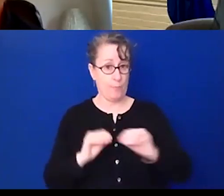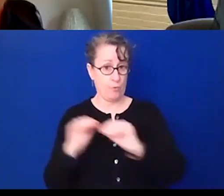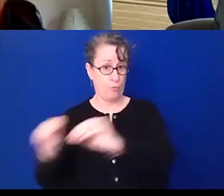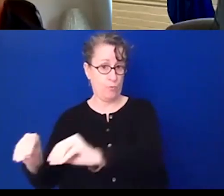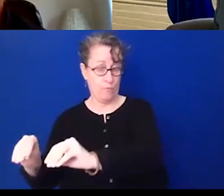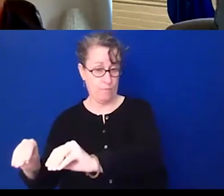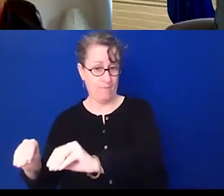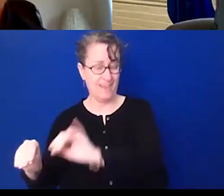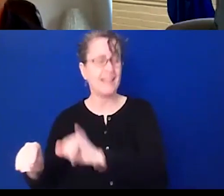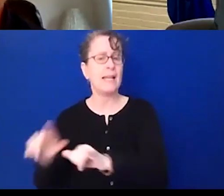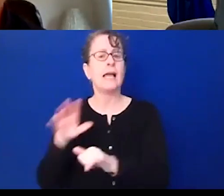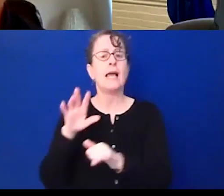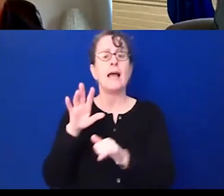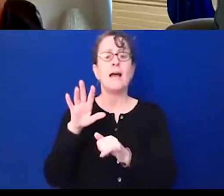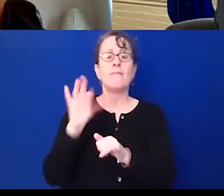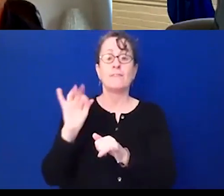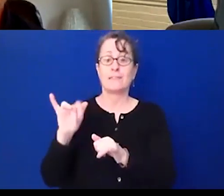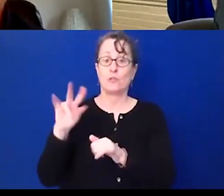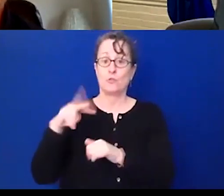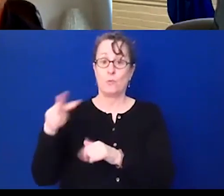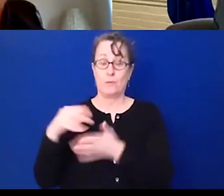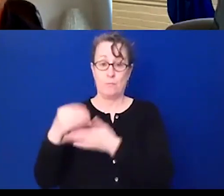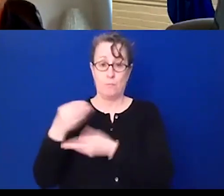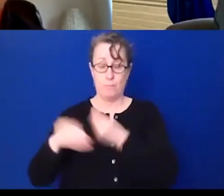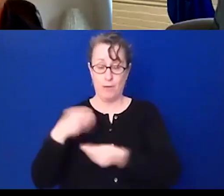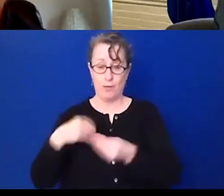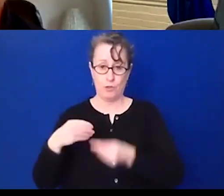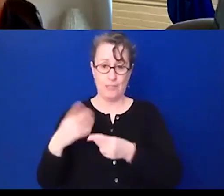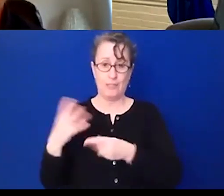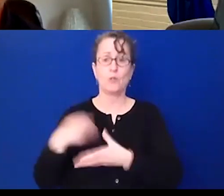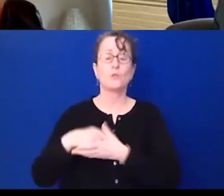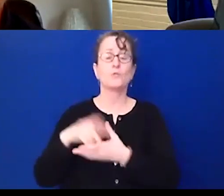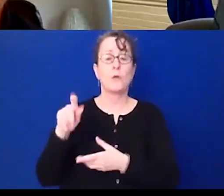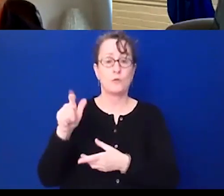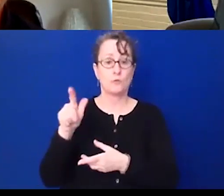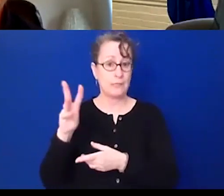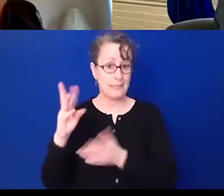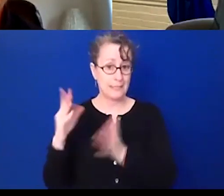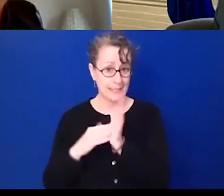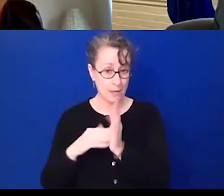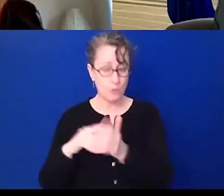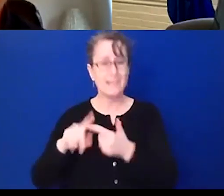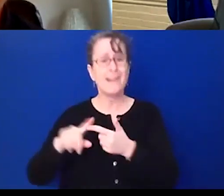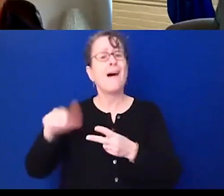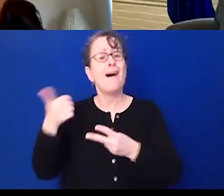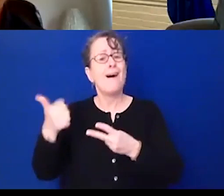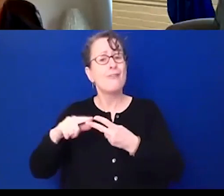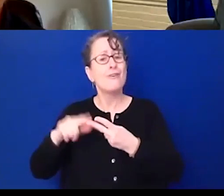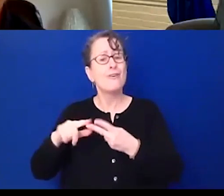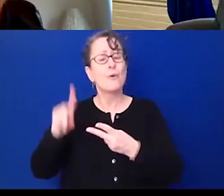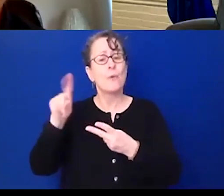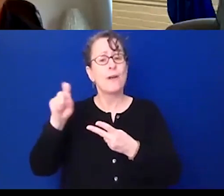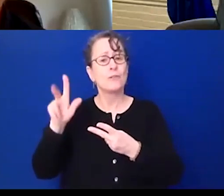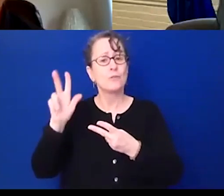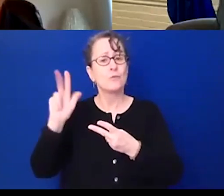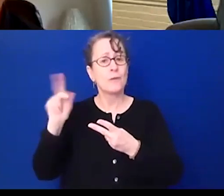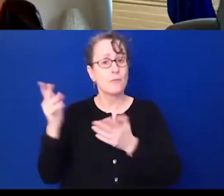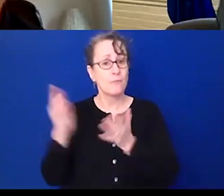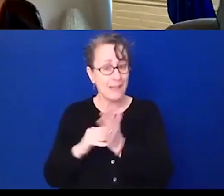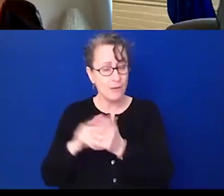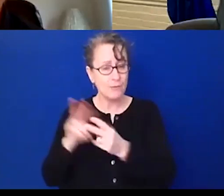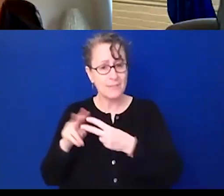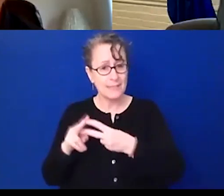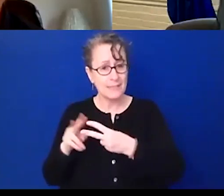FY22 assignment of 126 and also a 23. Can you just remind us, is that just because